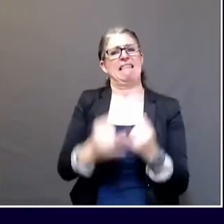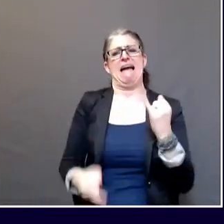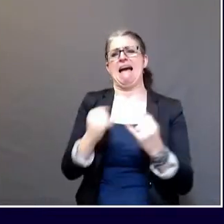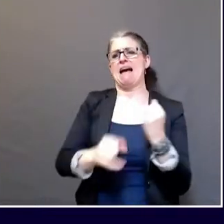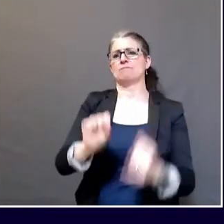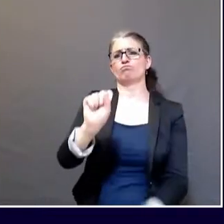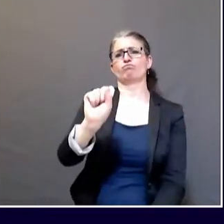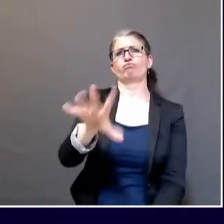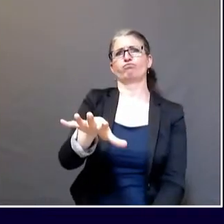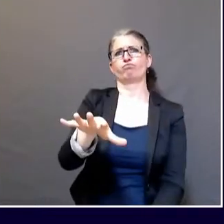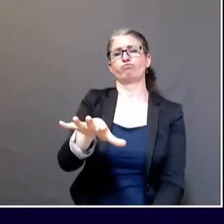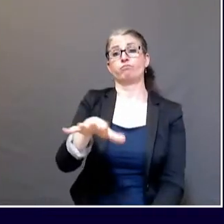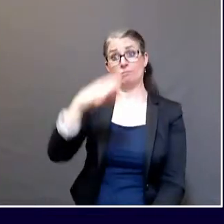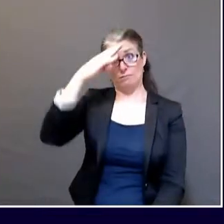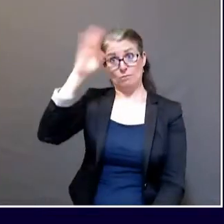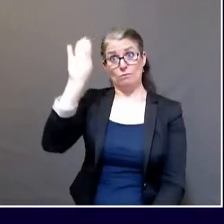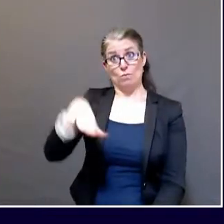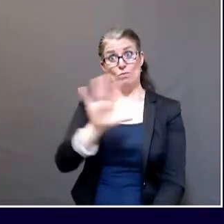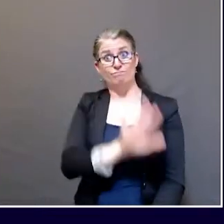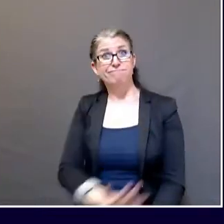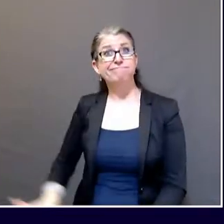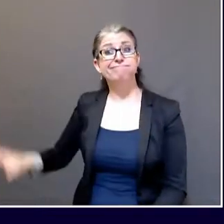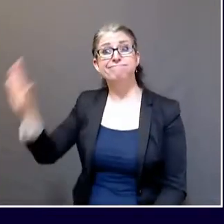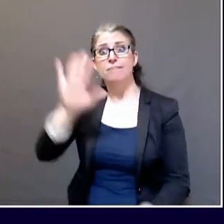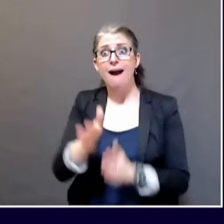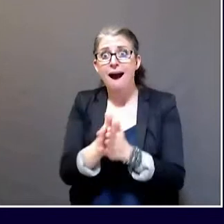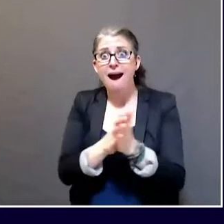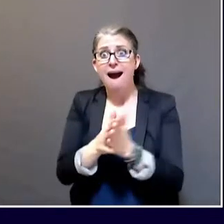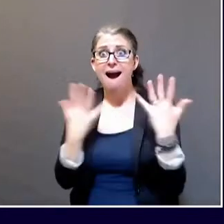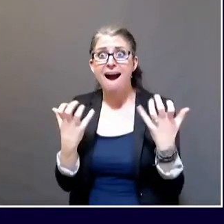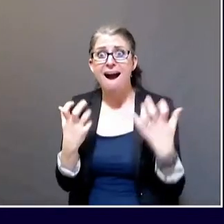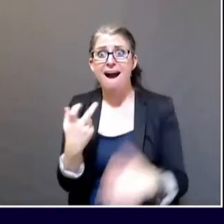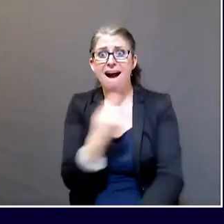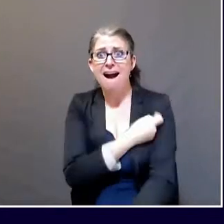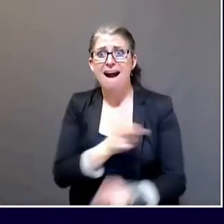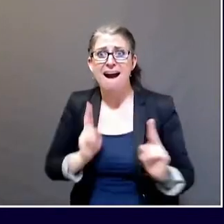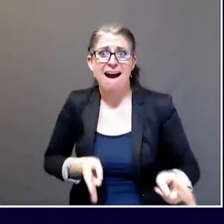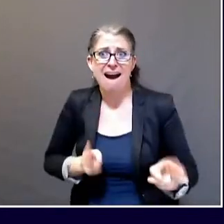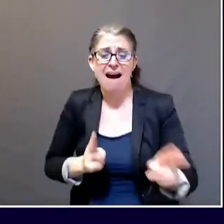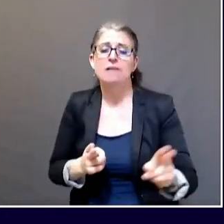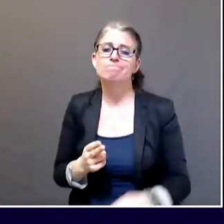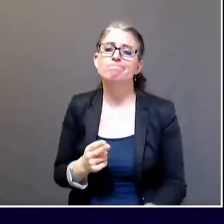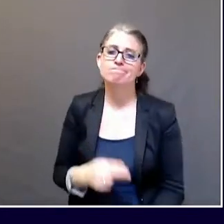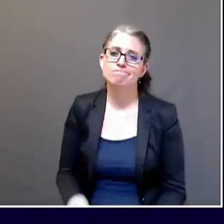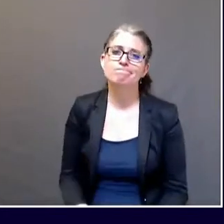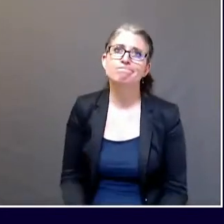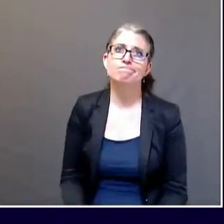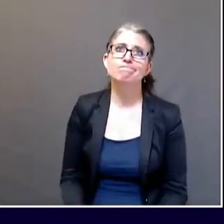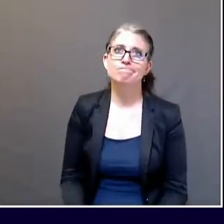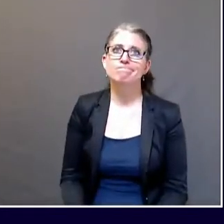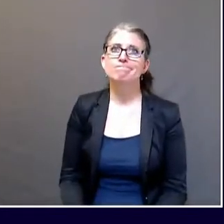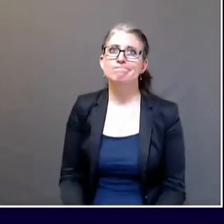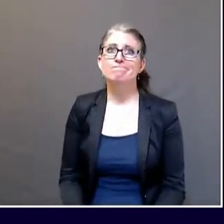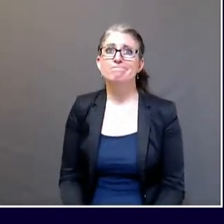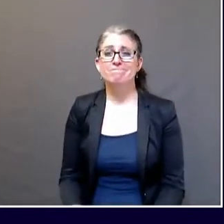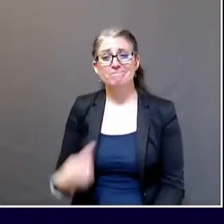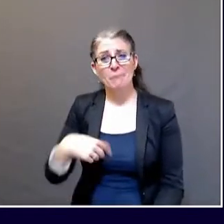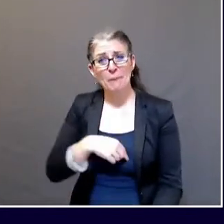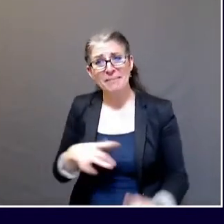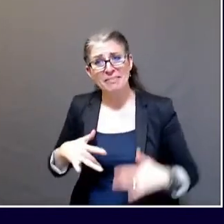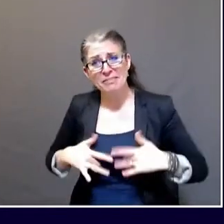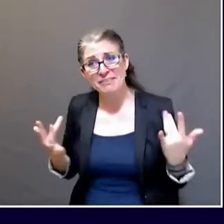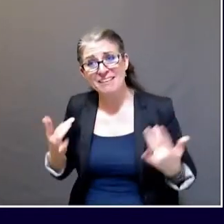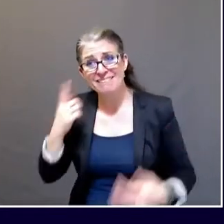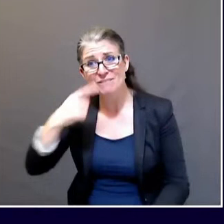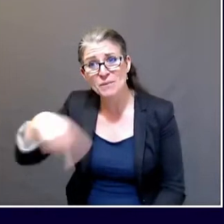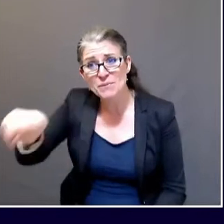across the state are eager and excited to be vaccinated. We can't wait to be able to furnish everyone in the